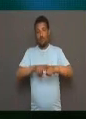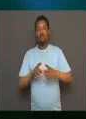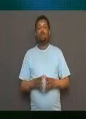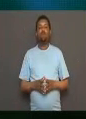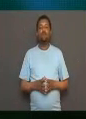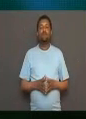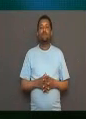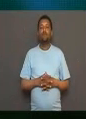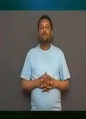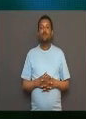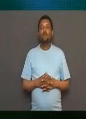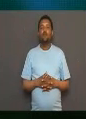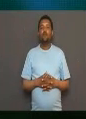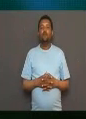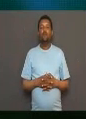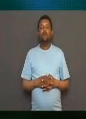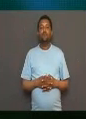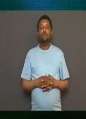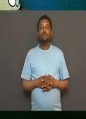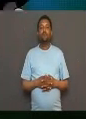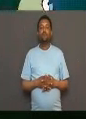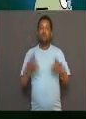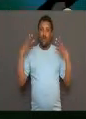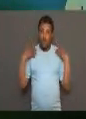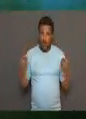Let's get back to our lesson.